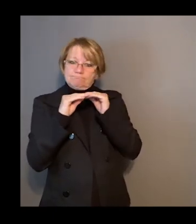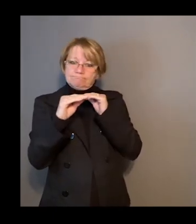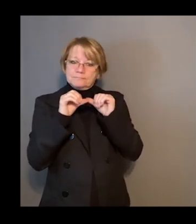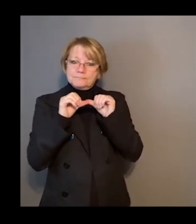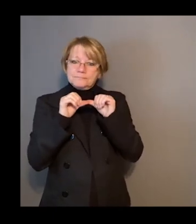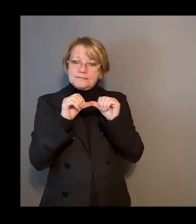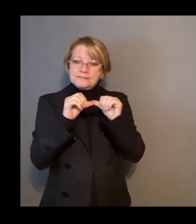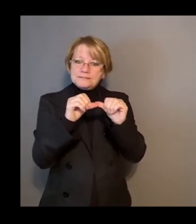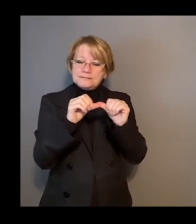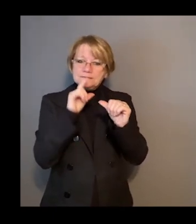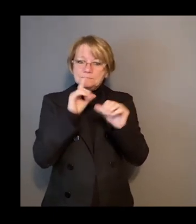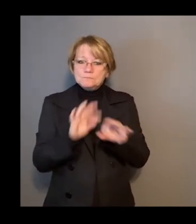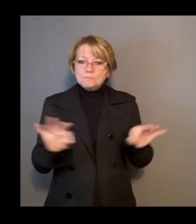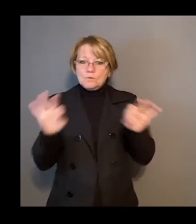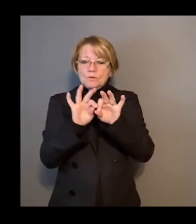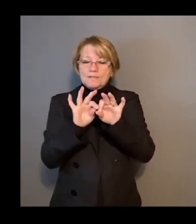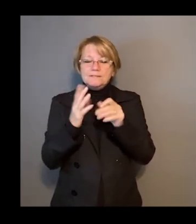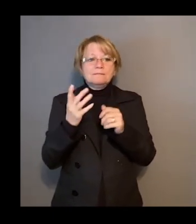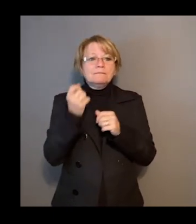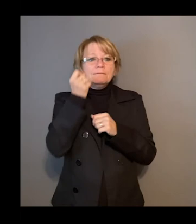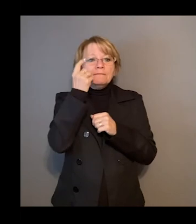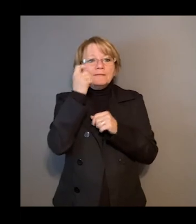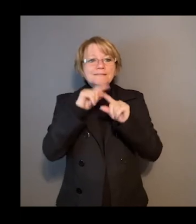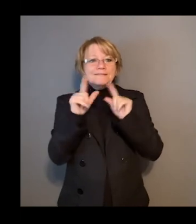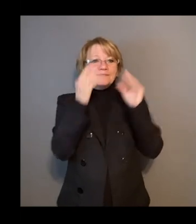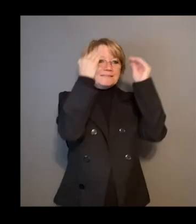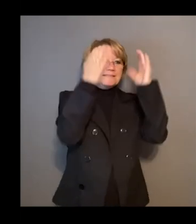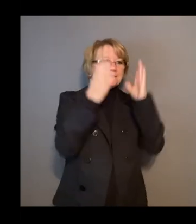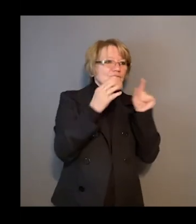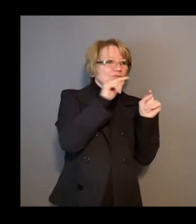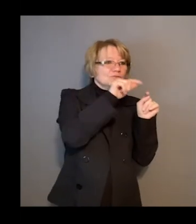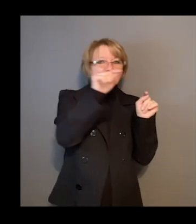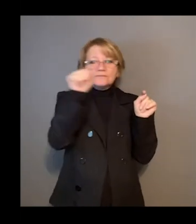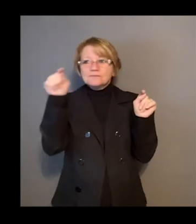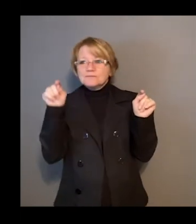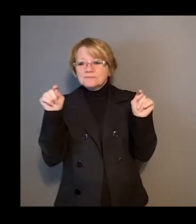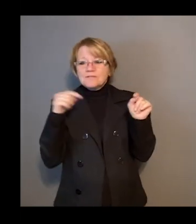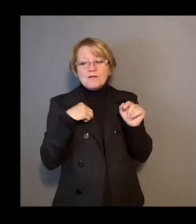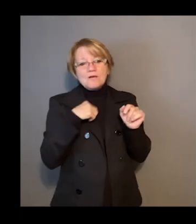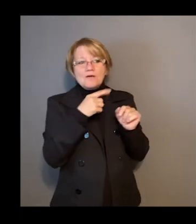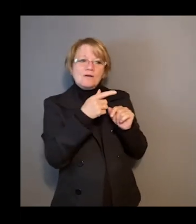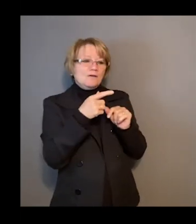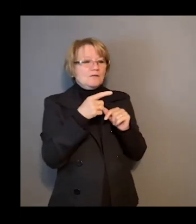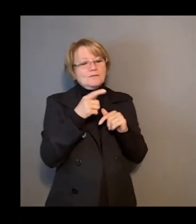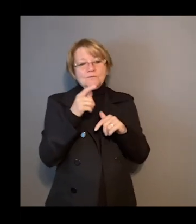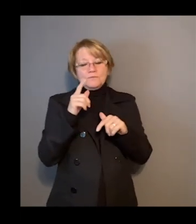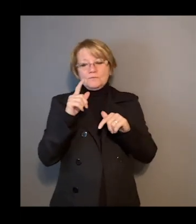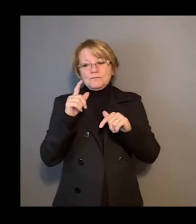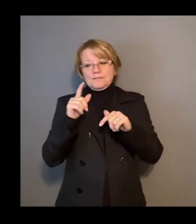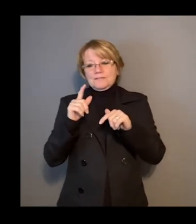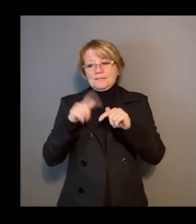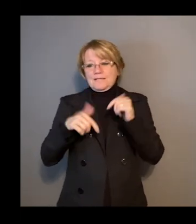different teachers, you're getting, say it could be the same English class, but the teacher makes the class.